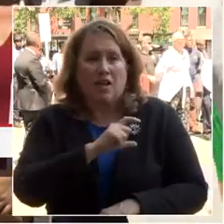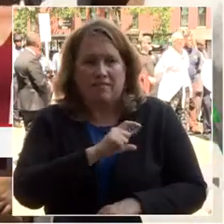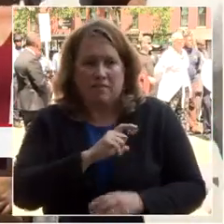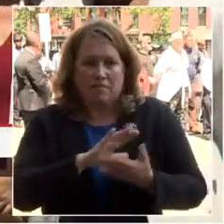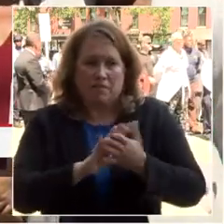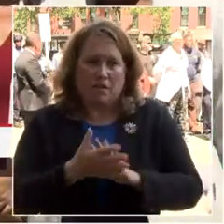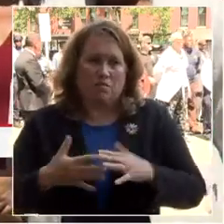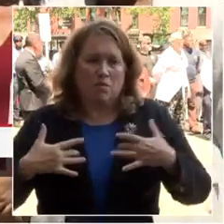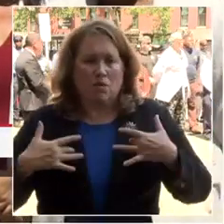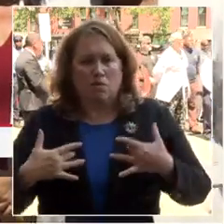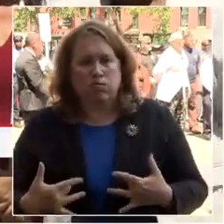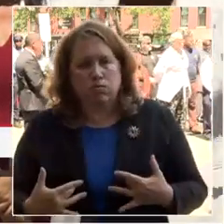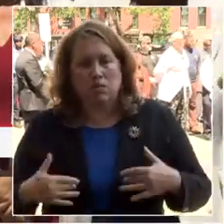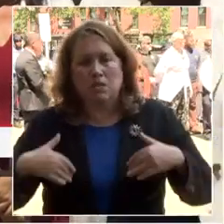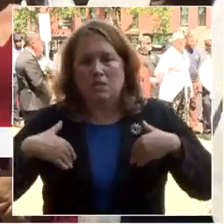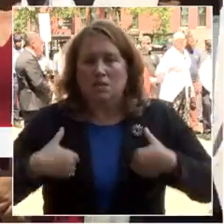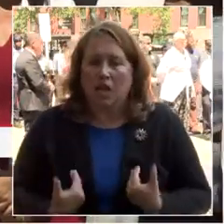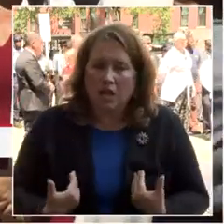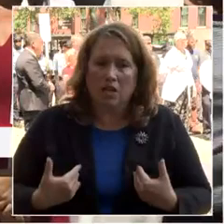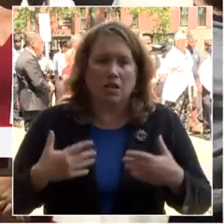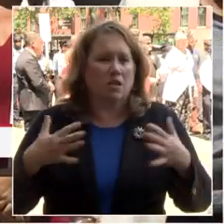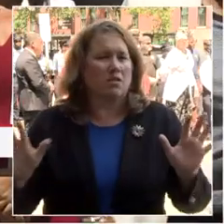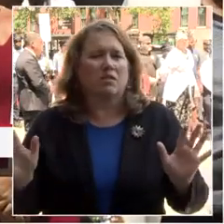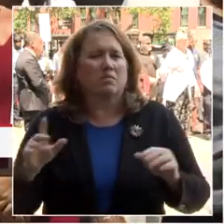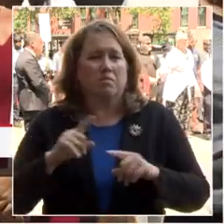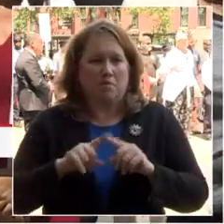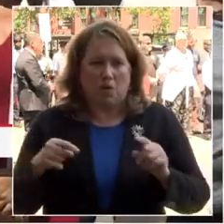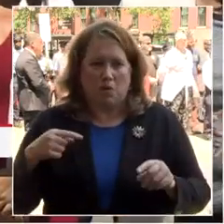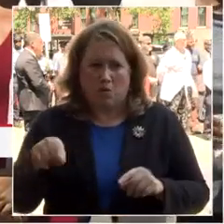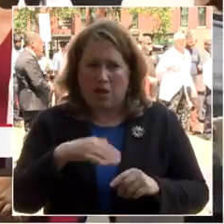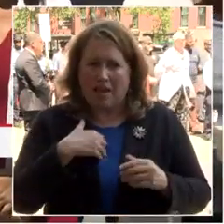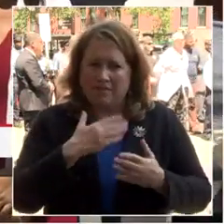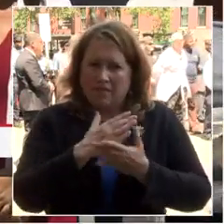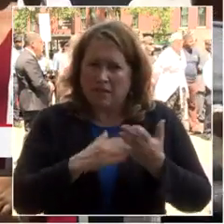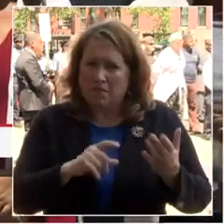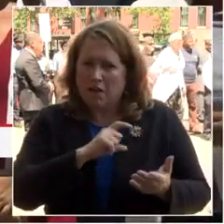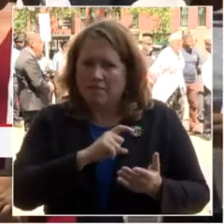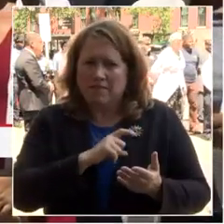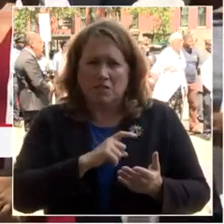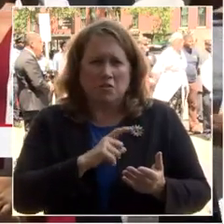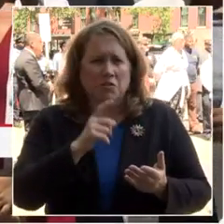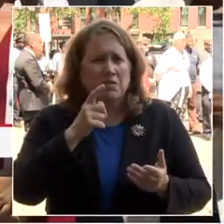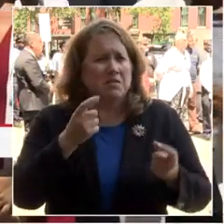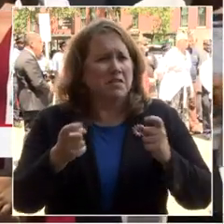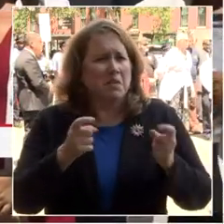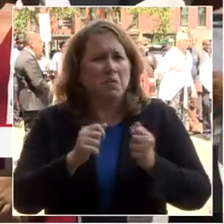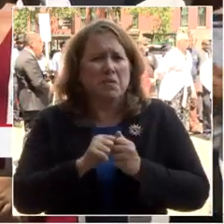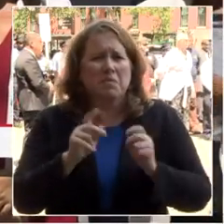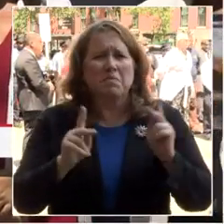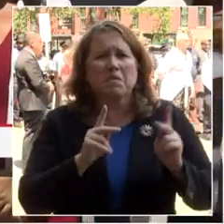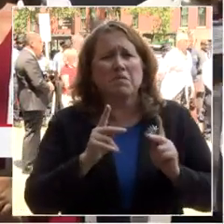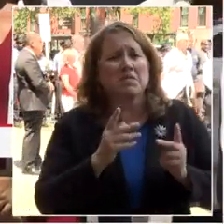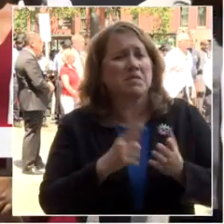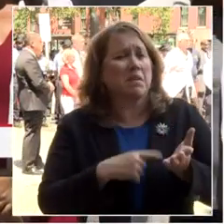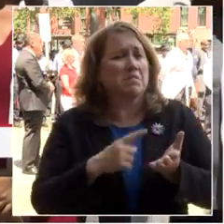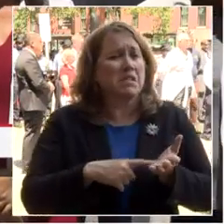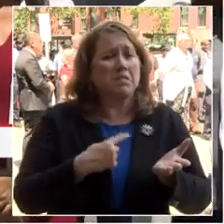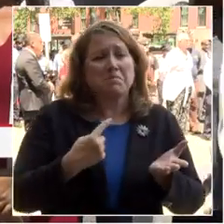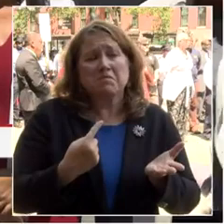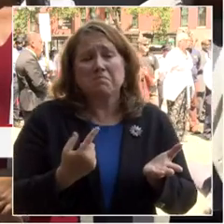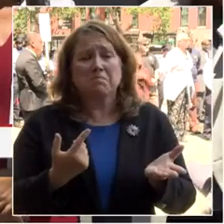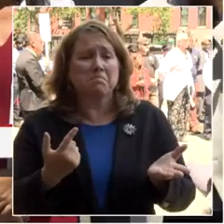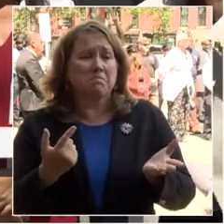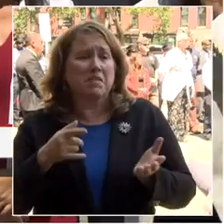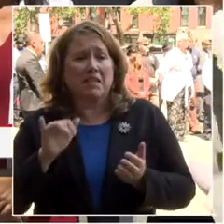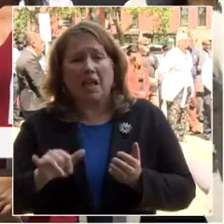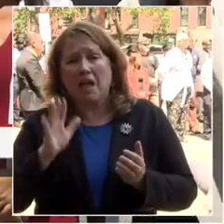process. In addition to officers getting burned out, you have officers in situations where we're dealing with people who have been, in some instances, are